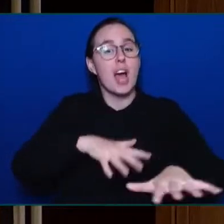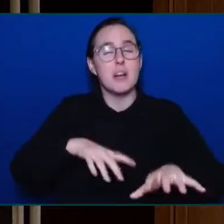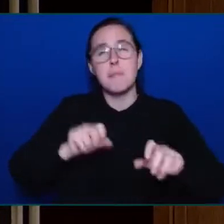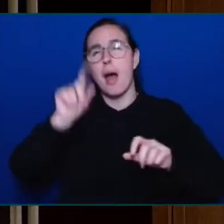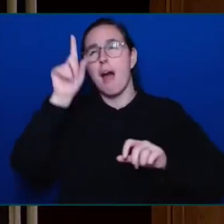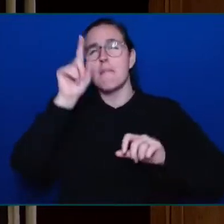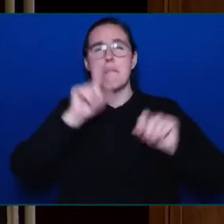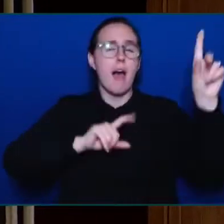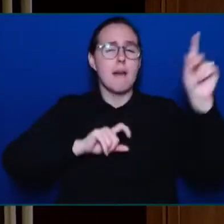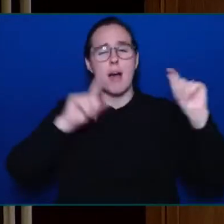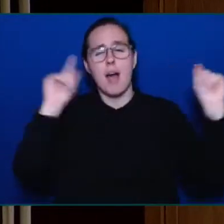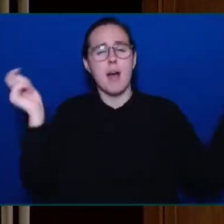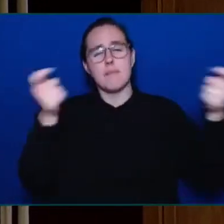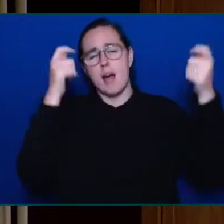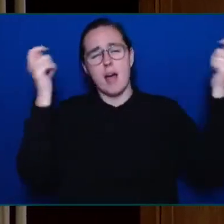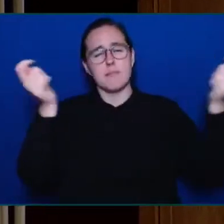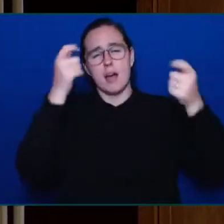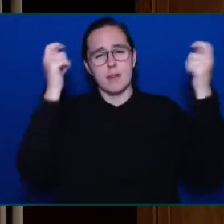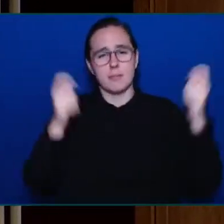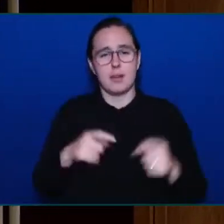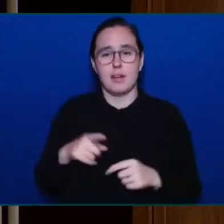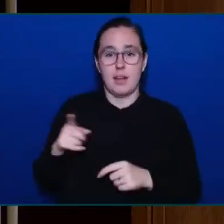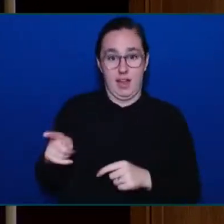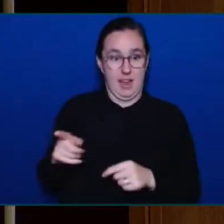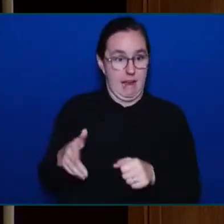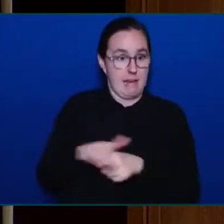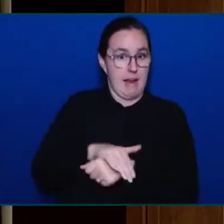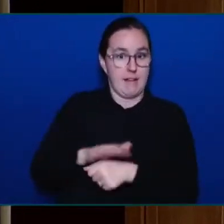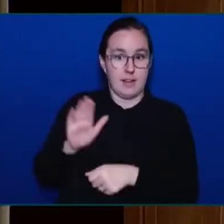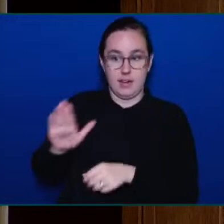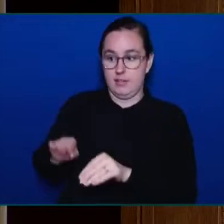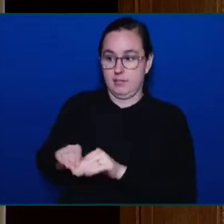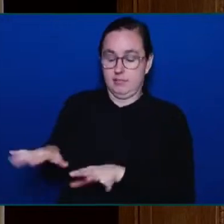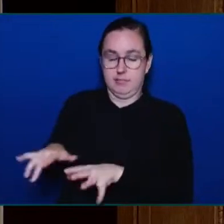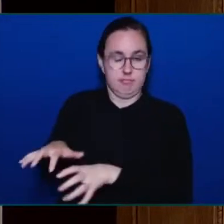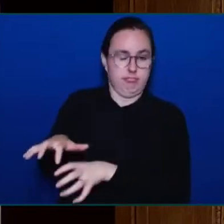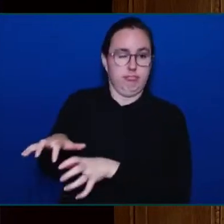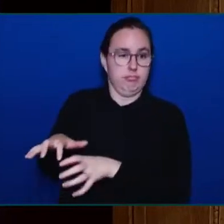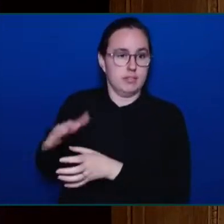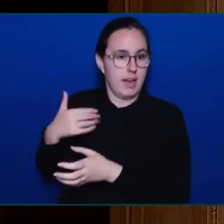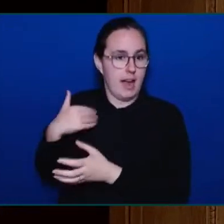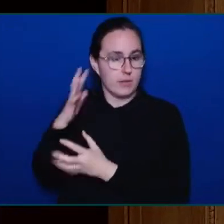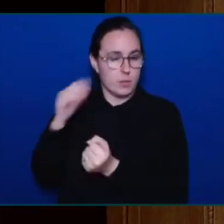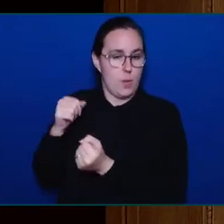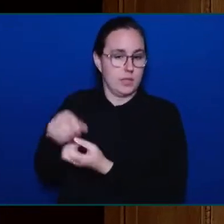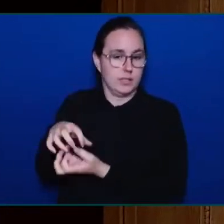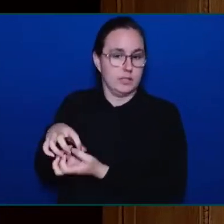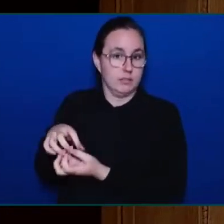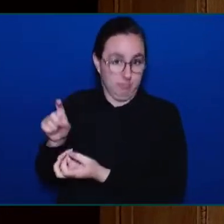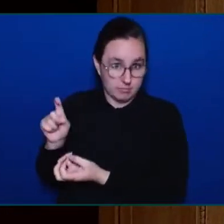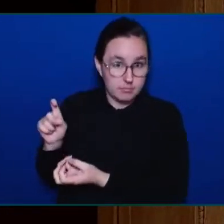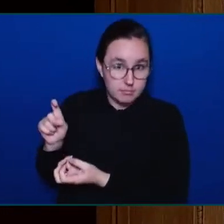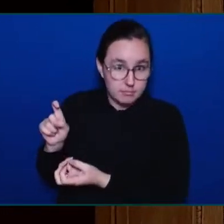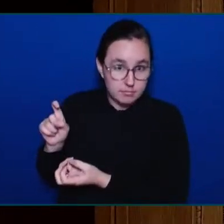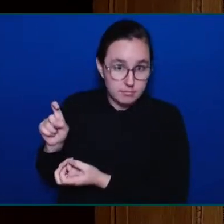Speaker. Or who knows, maybe they'll declare a new statutory holiday called Take Out the Garbage Day.